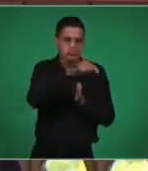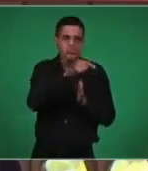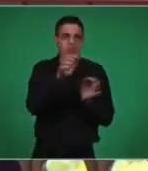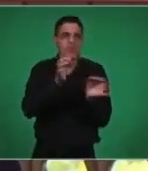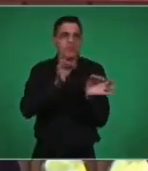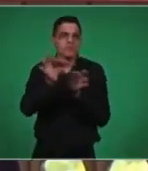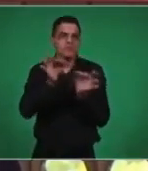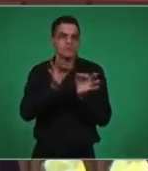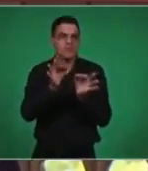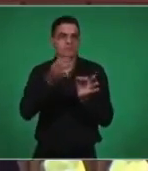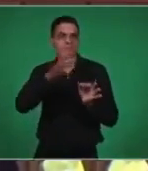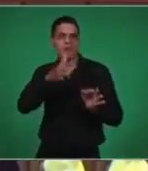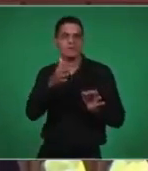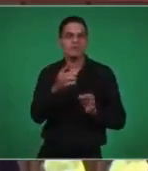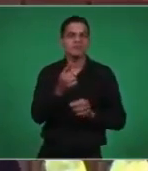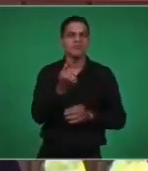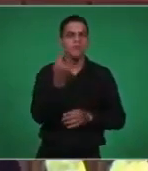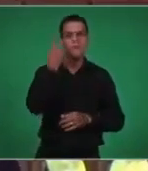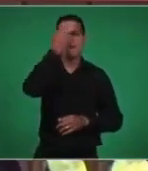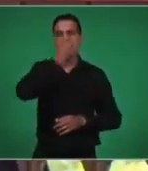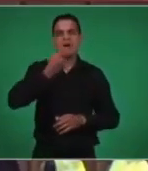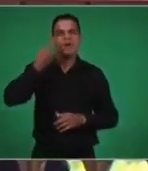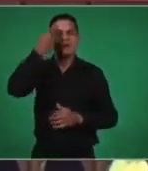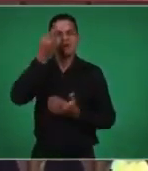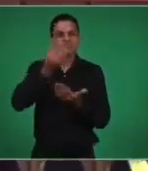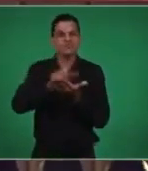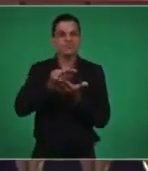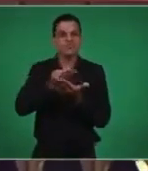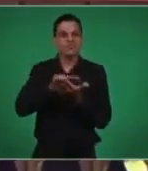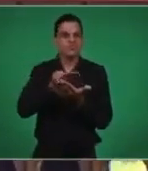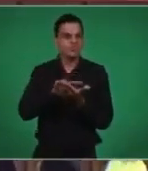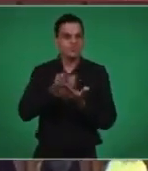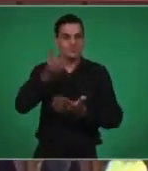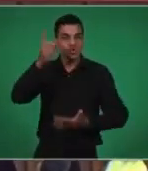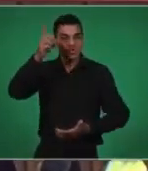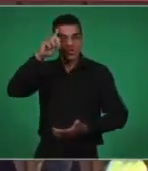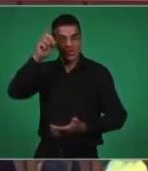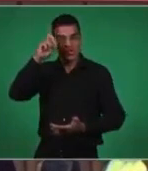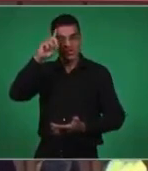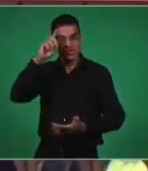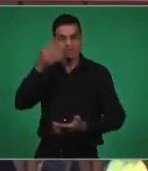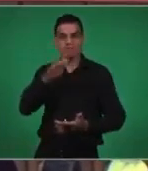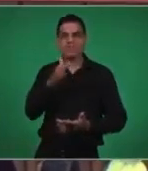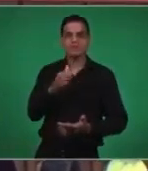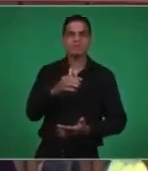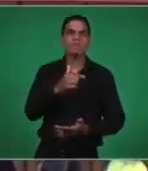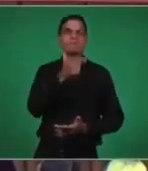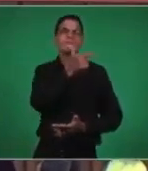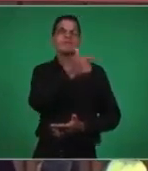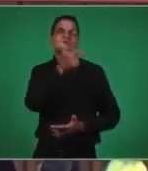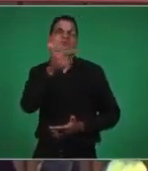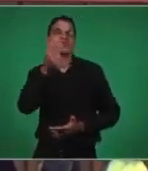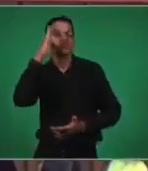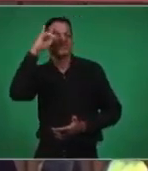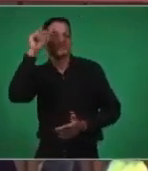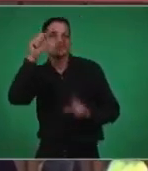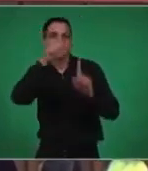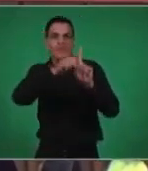own organization 1 hour of study per day. We have 22 days,